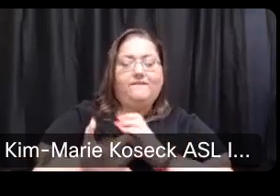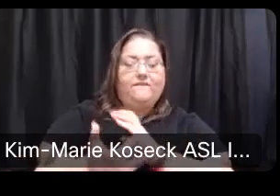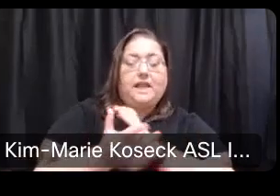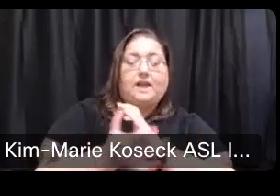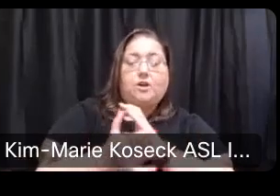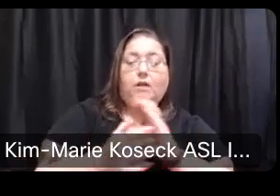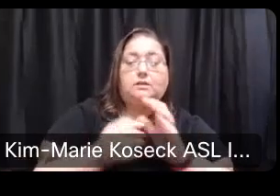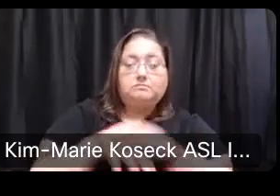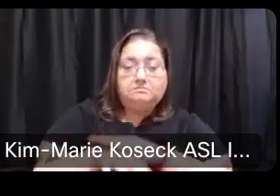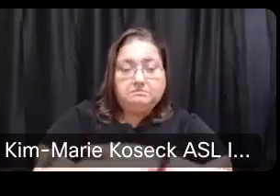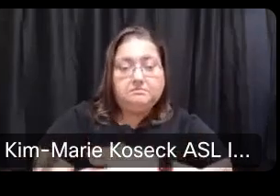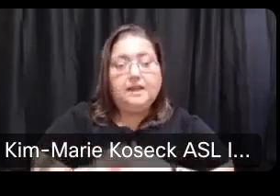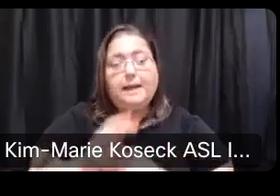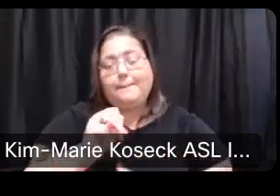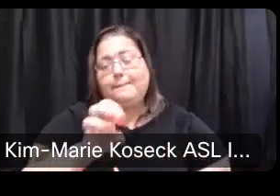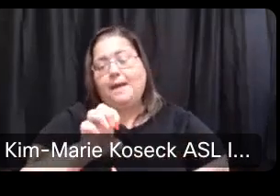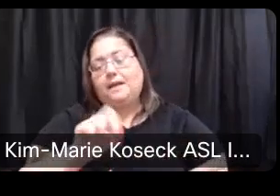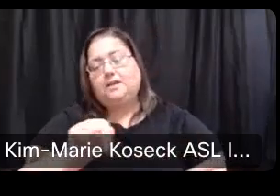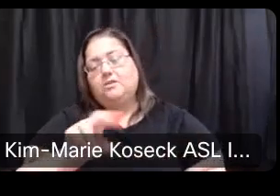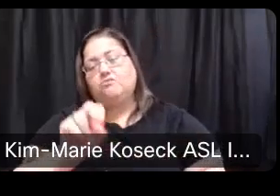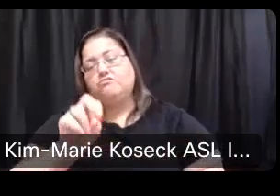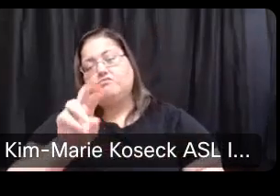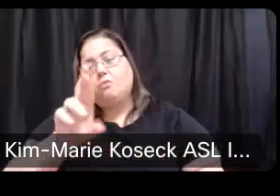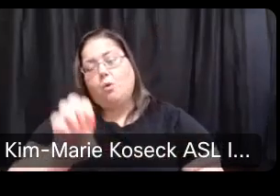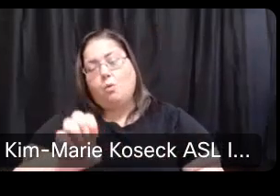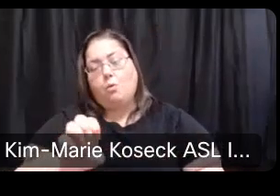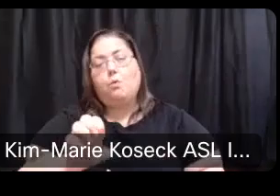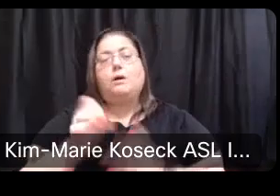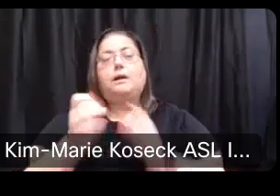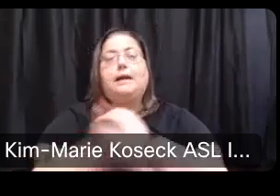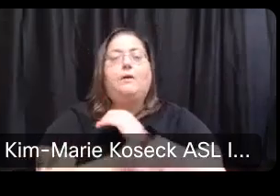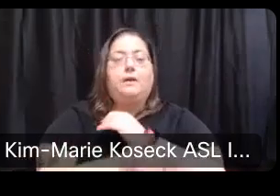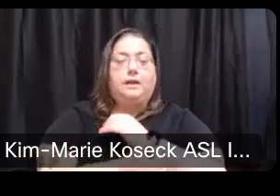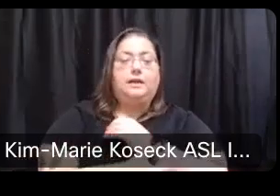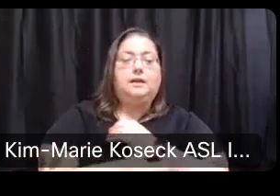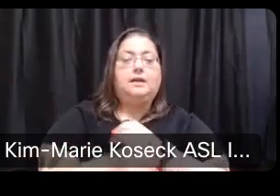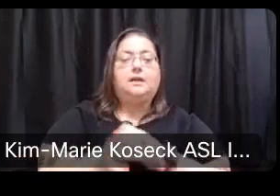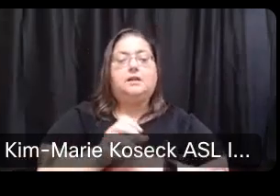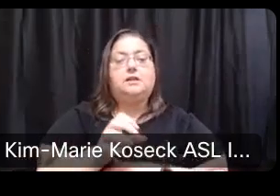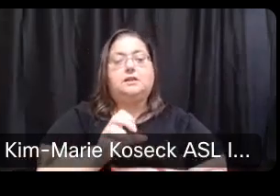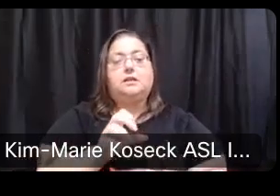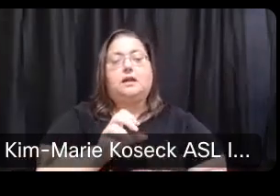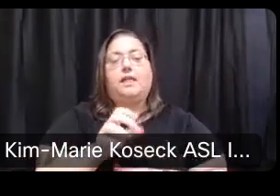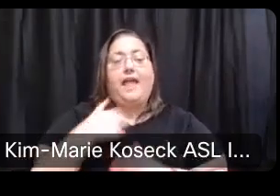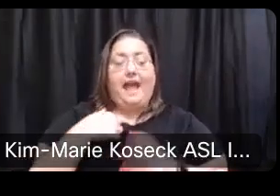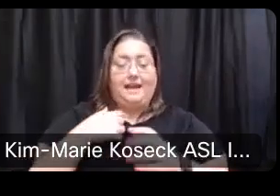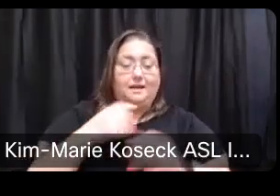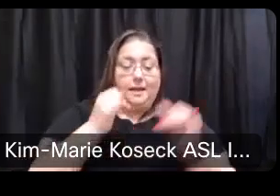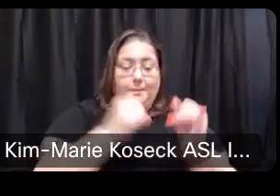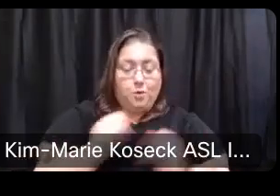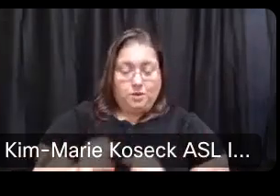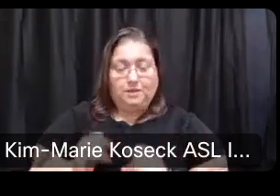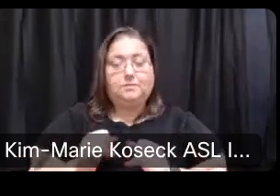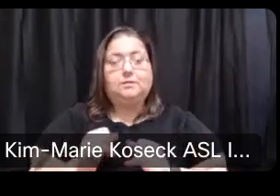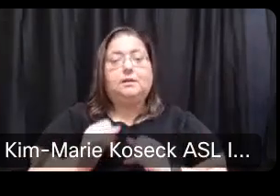And for example, in Monroe County, the Cornell Cooperative Extension conducted in-person surveys using tablets at